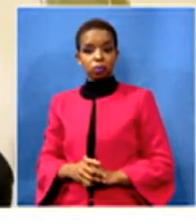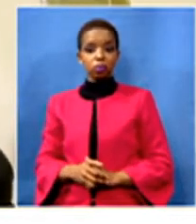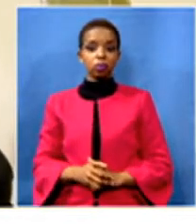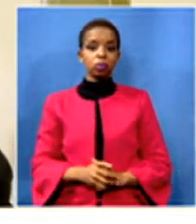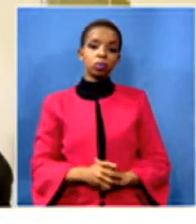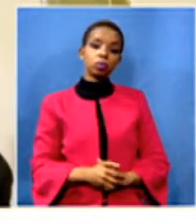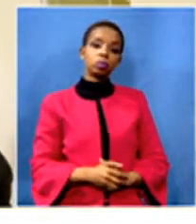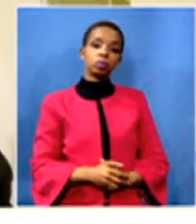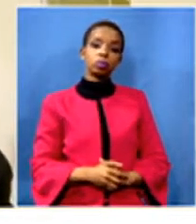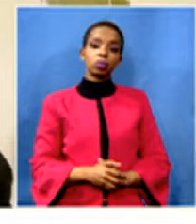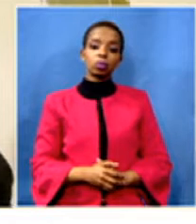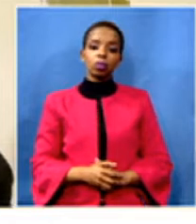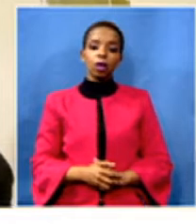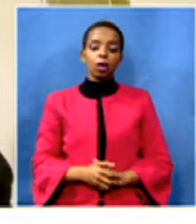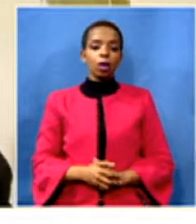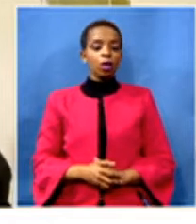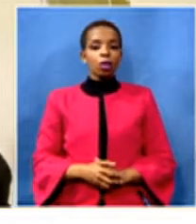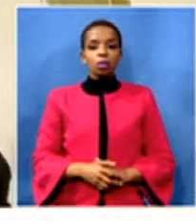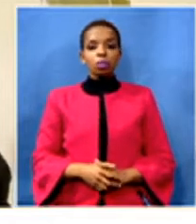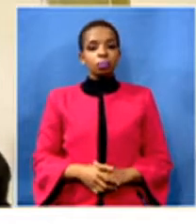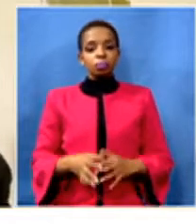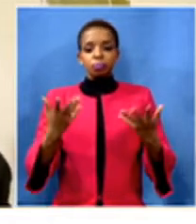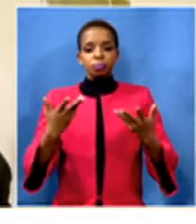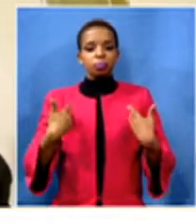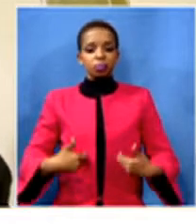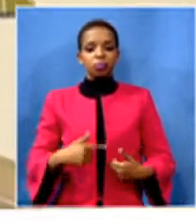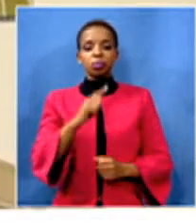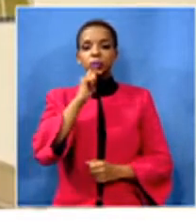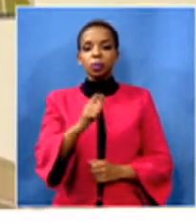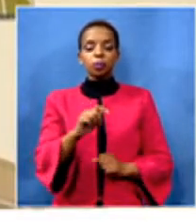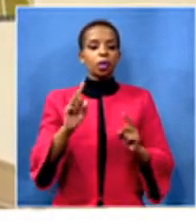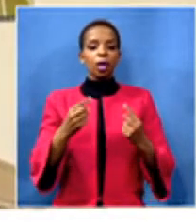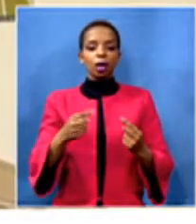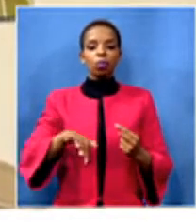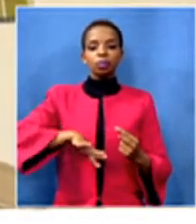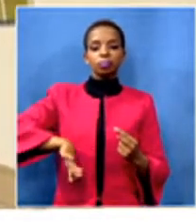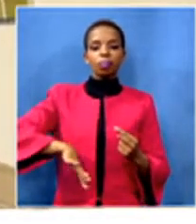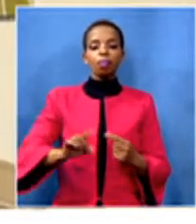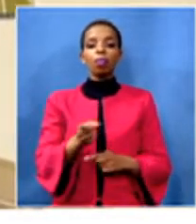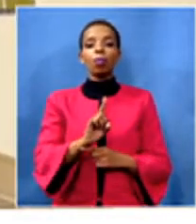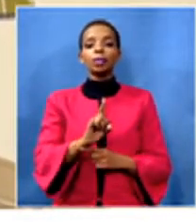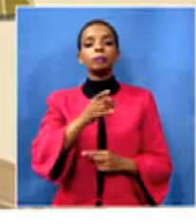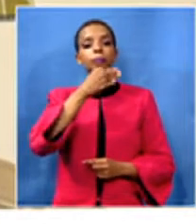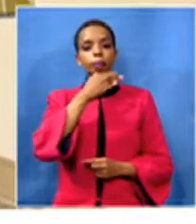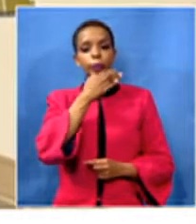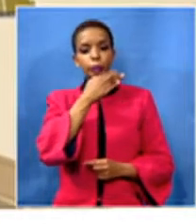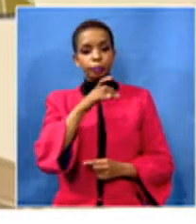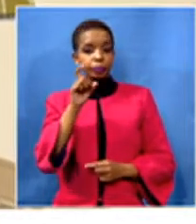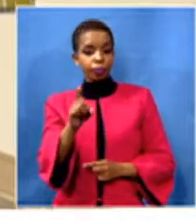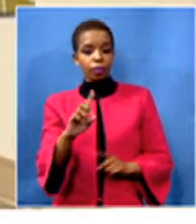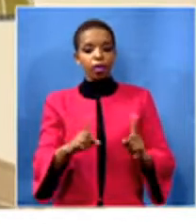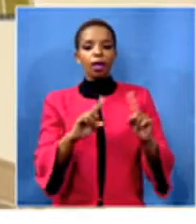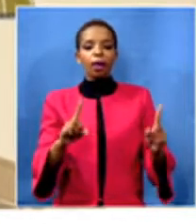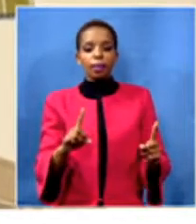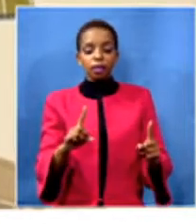Well, one cannot rule out the element of substance abuse, but also one have to look at